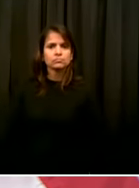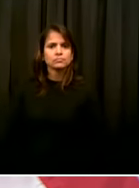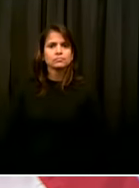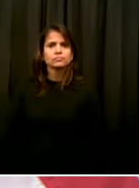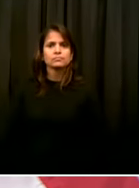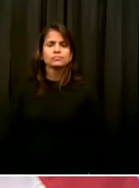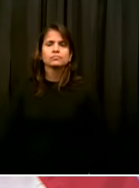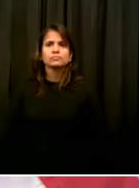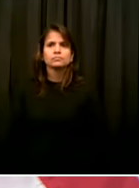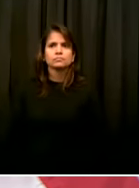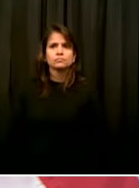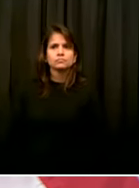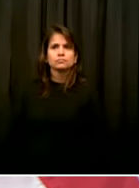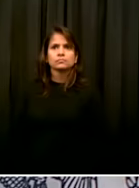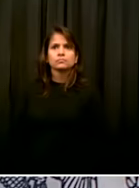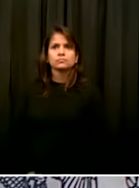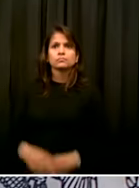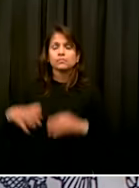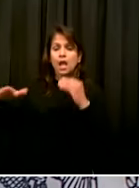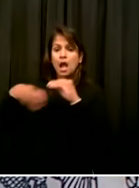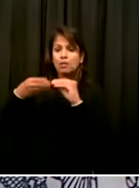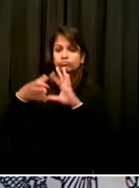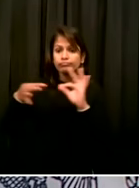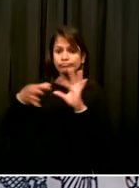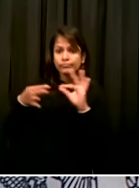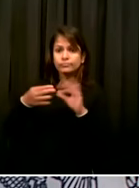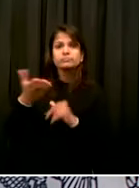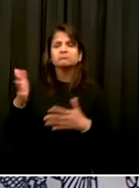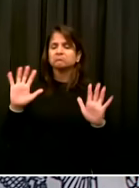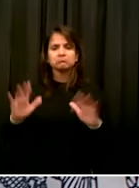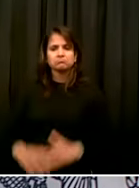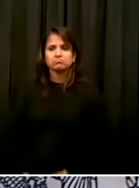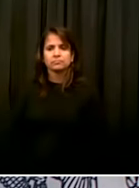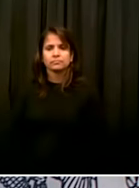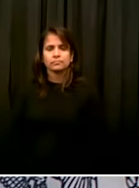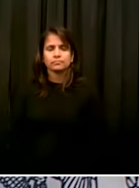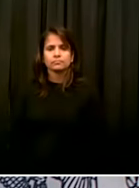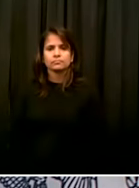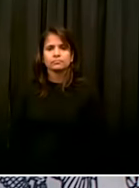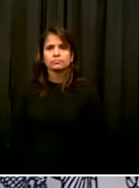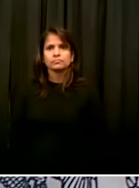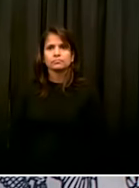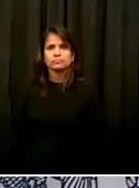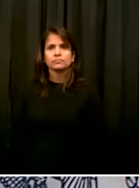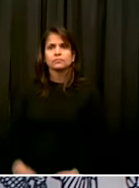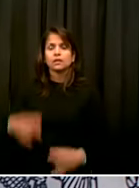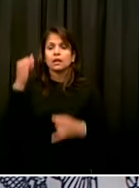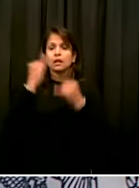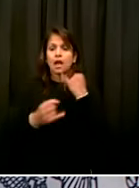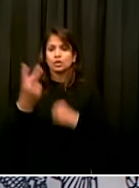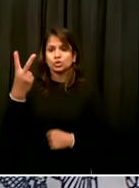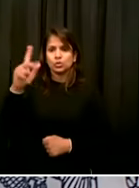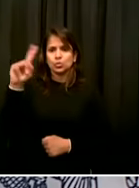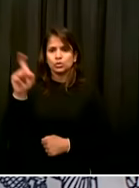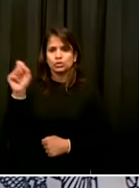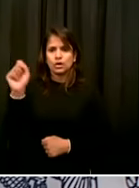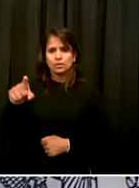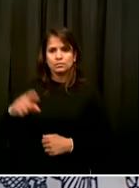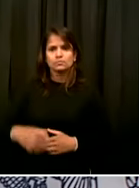Nope, nothing else for me. Great, go ahead. For our last two, we'll start with Juliet from 1010 Winds.